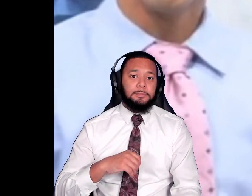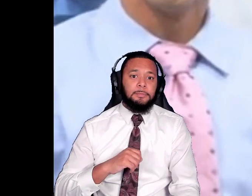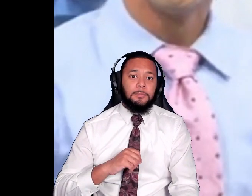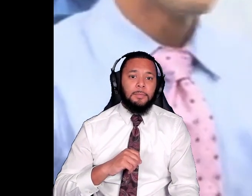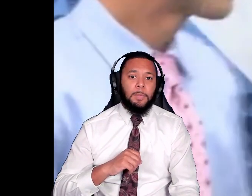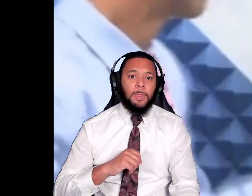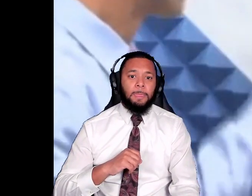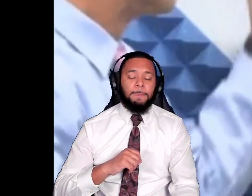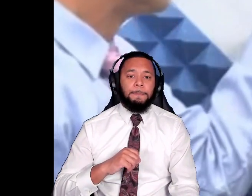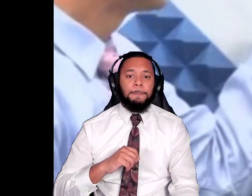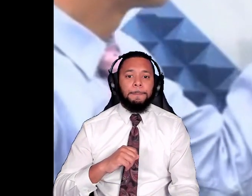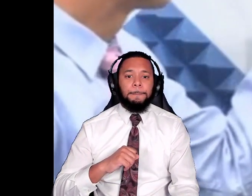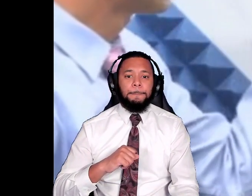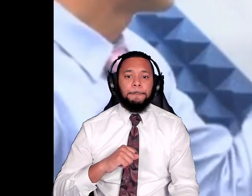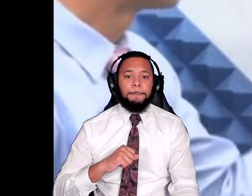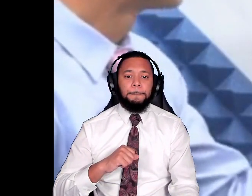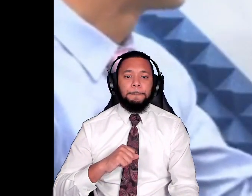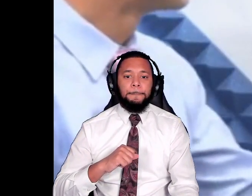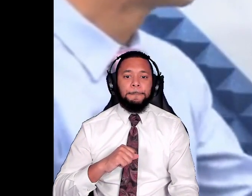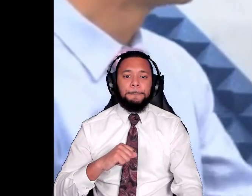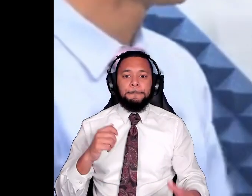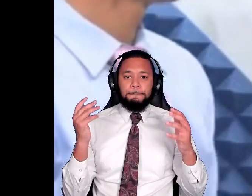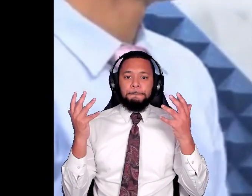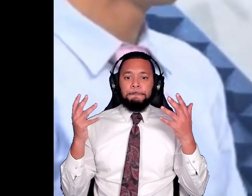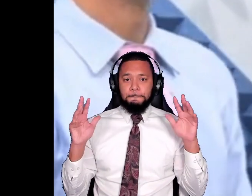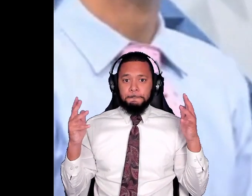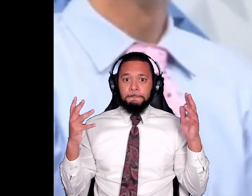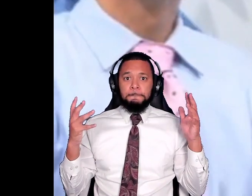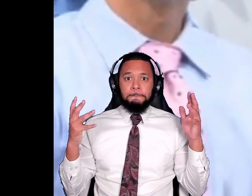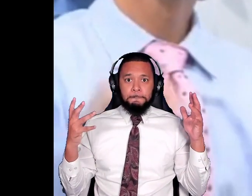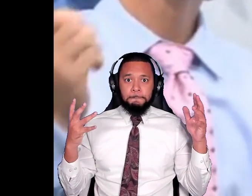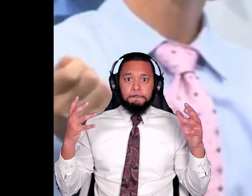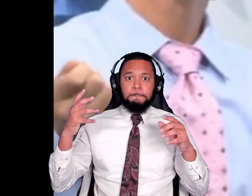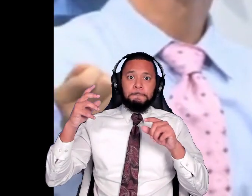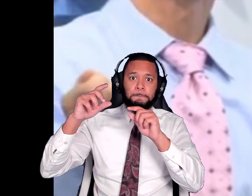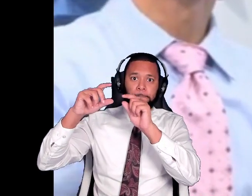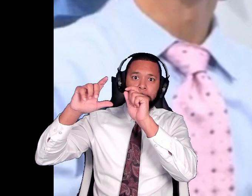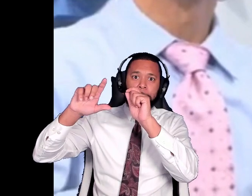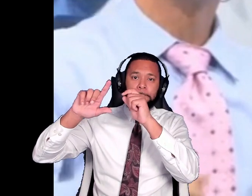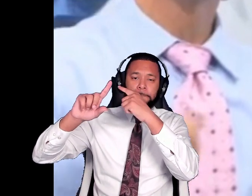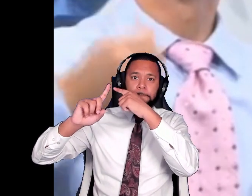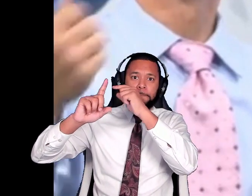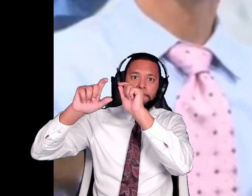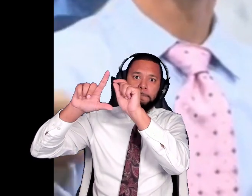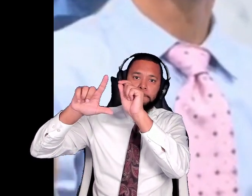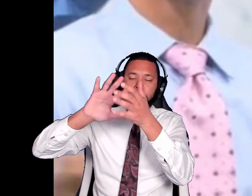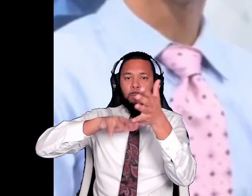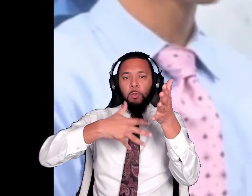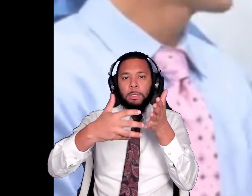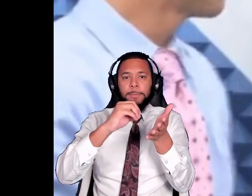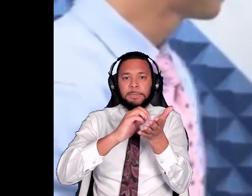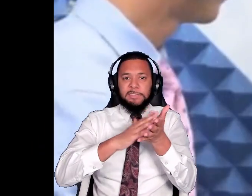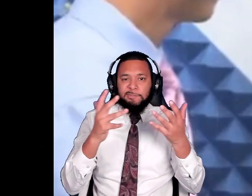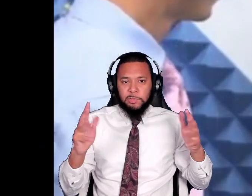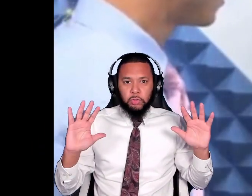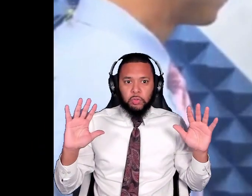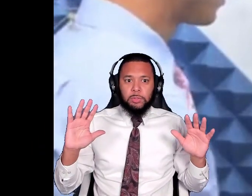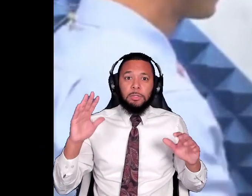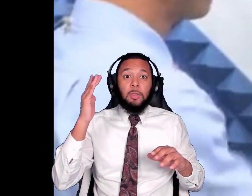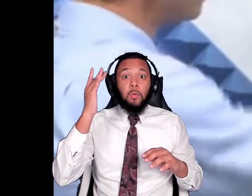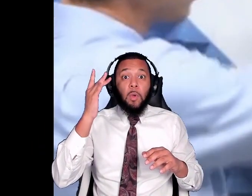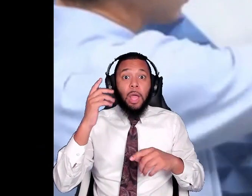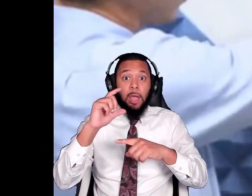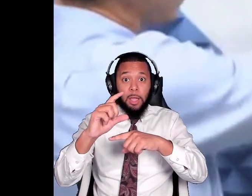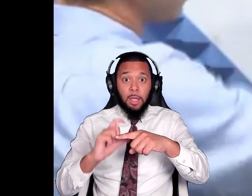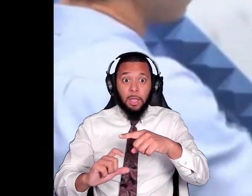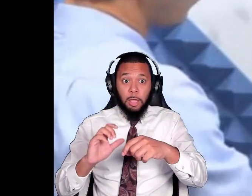So now we have graphed this entire line. And the reason we're able to use the same exact slope is